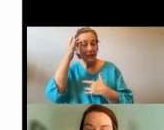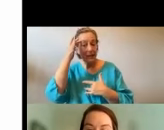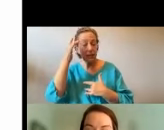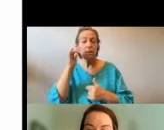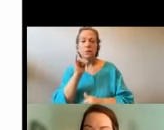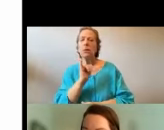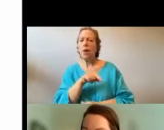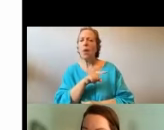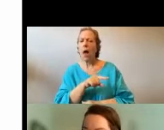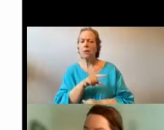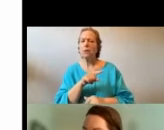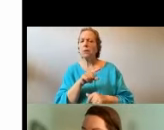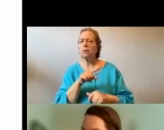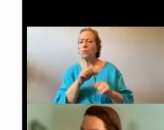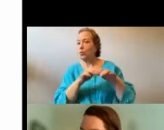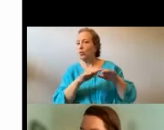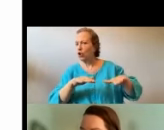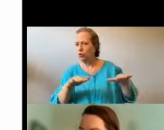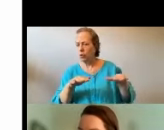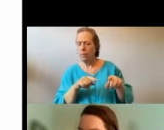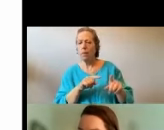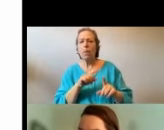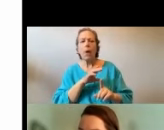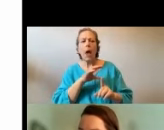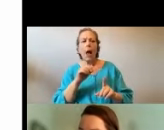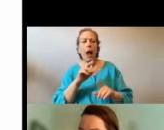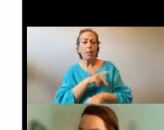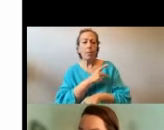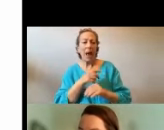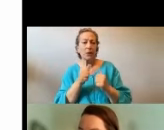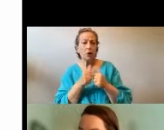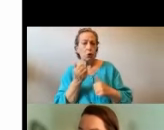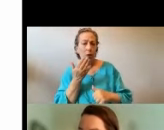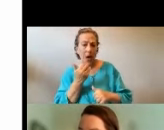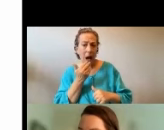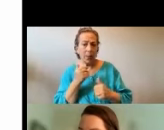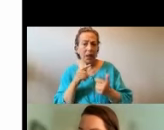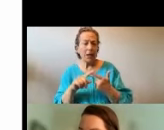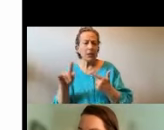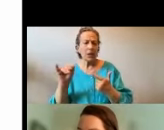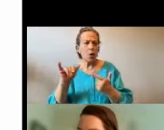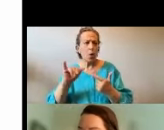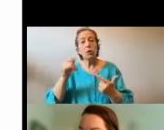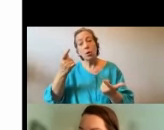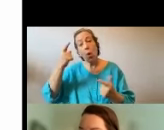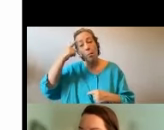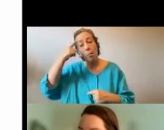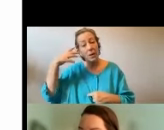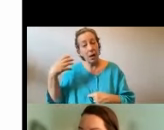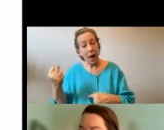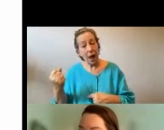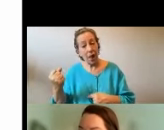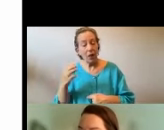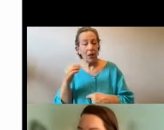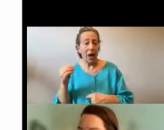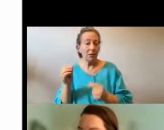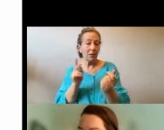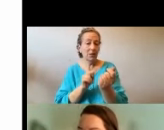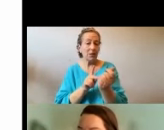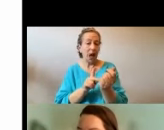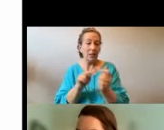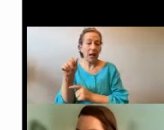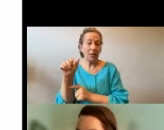lot. And then patients with diabetes, and then also thinking about mental health and psychiatric care within the